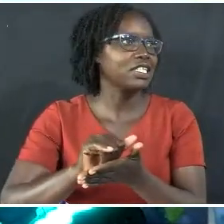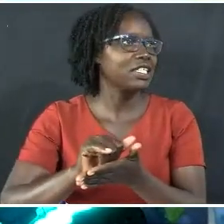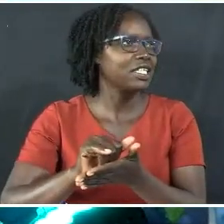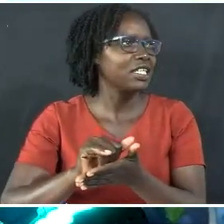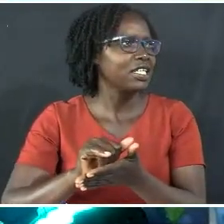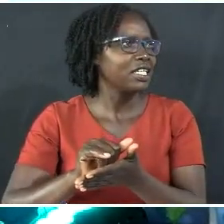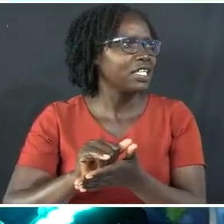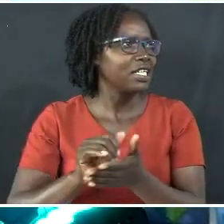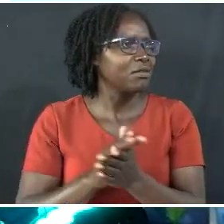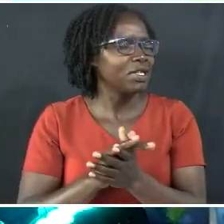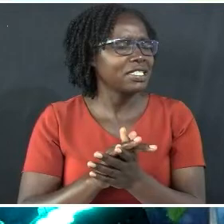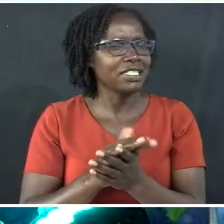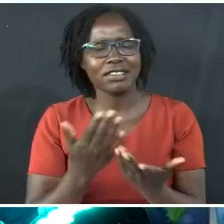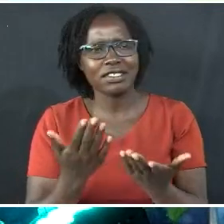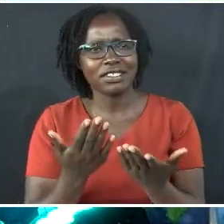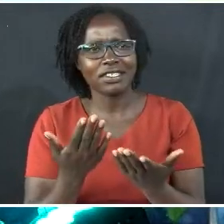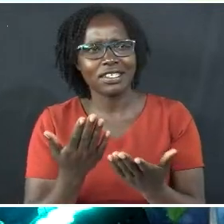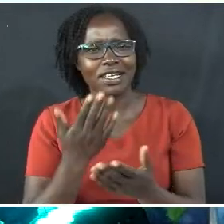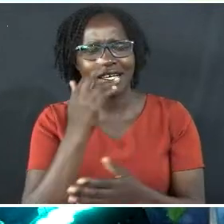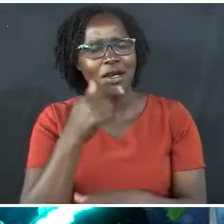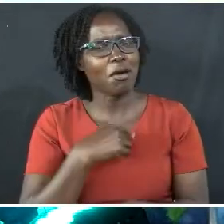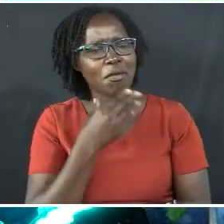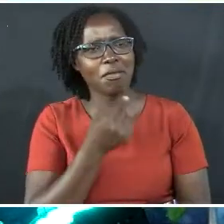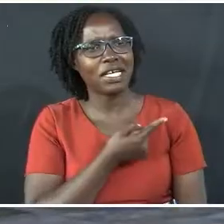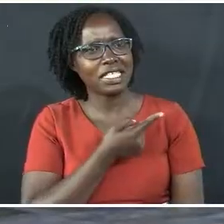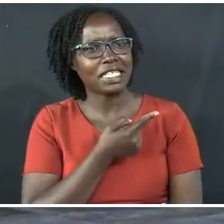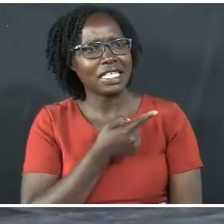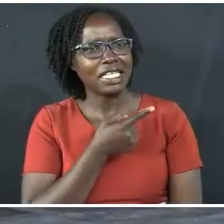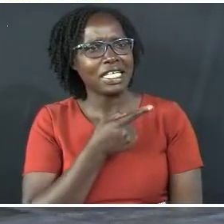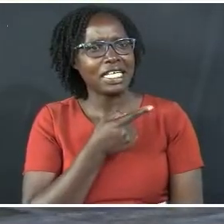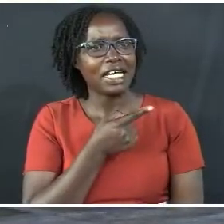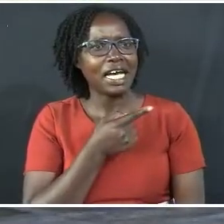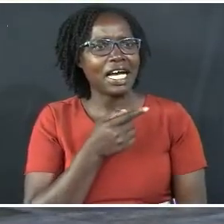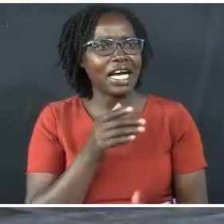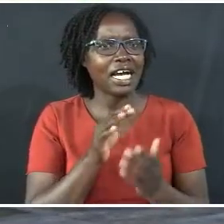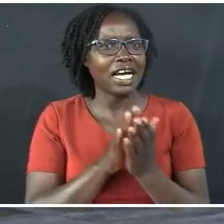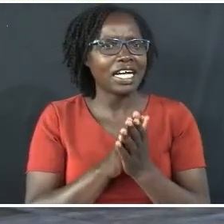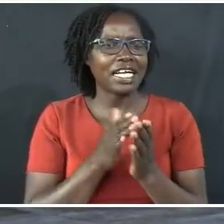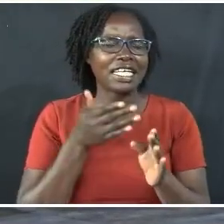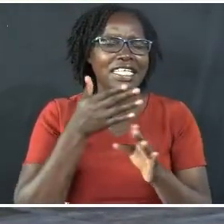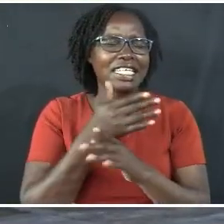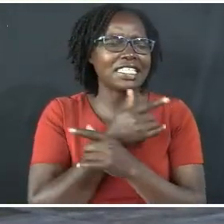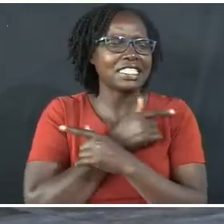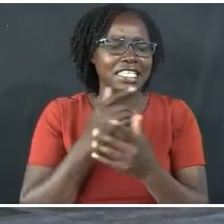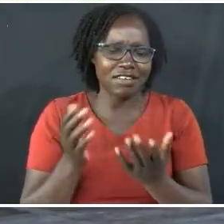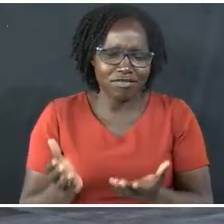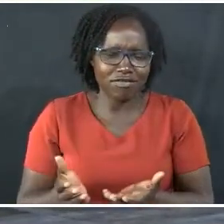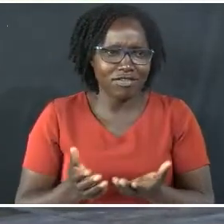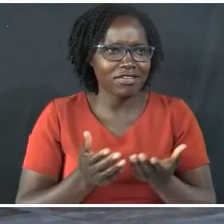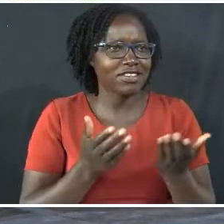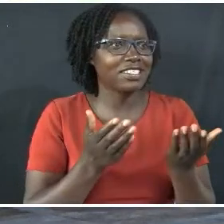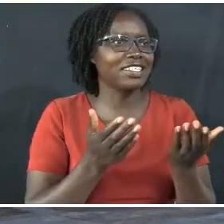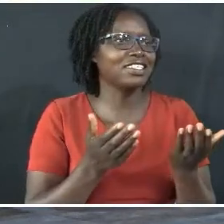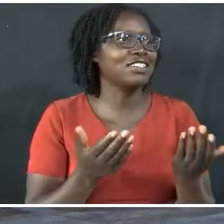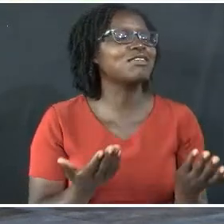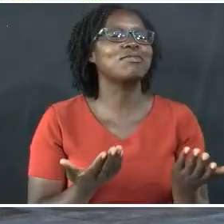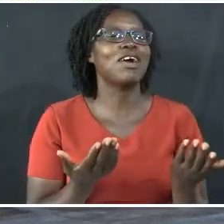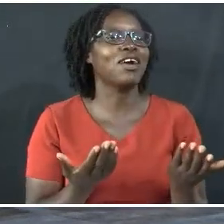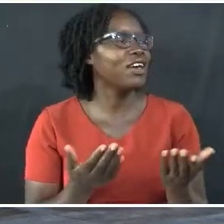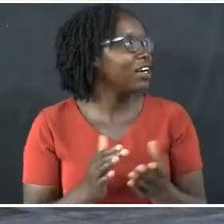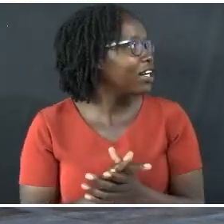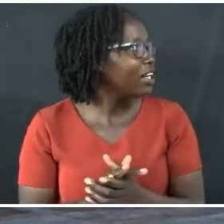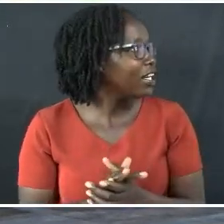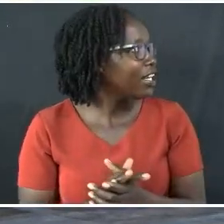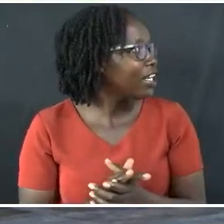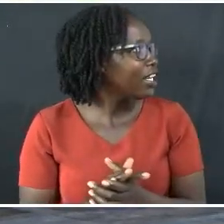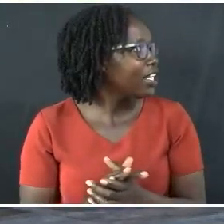And I'm a very crazy man. I can pay for excess luggage just to take this to my baby. Oh, sorry, not